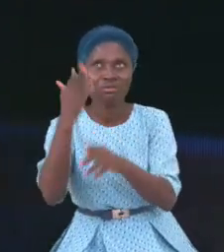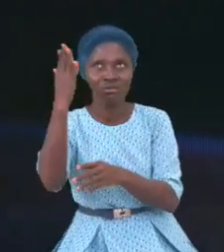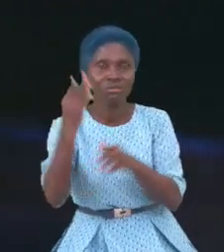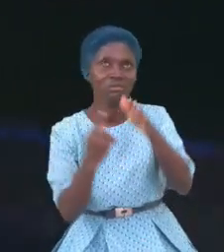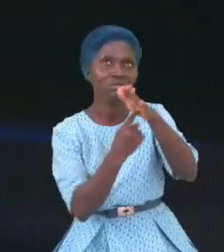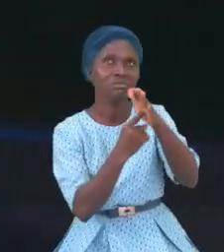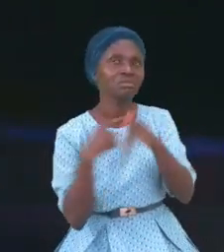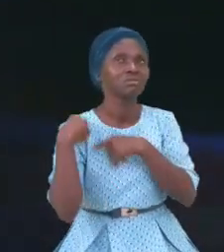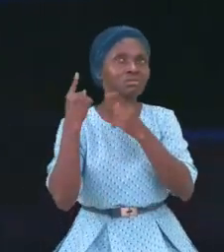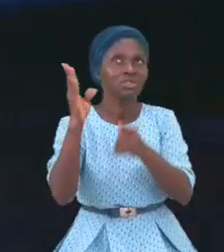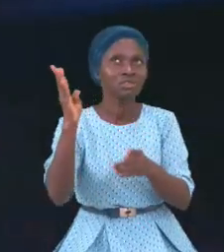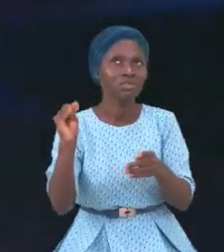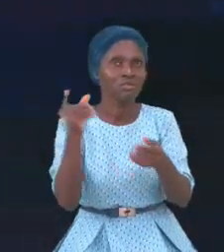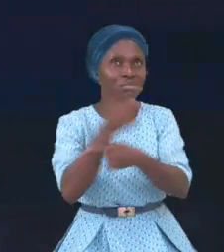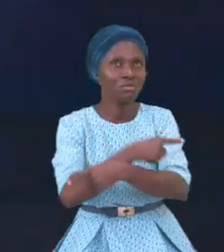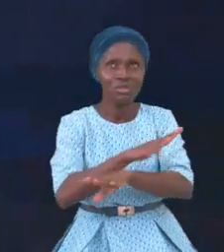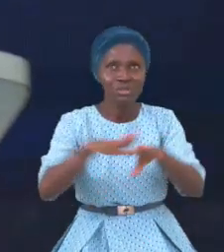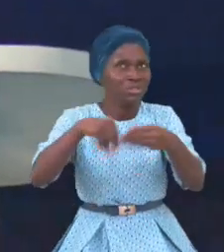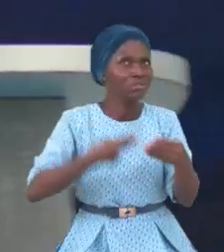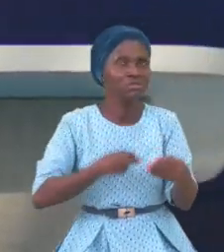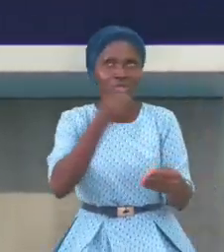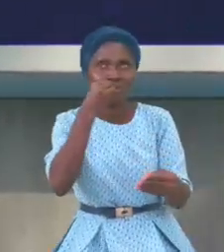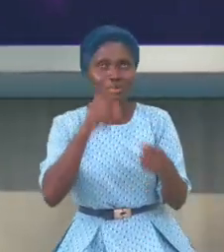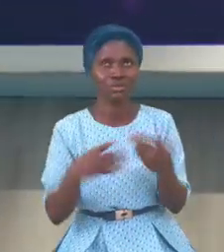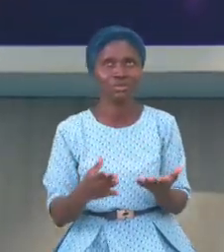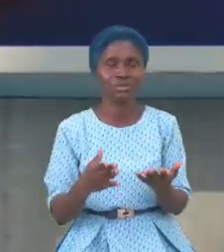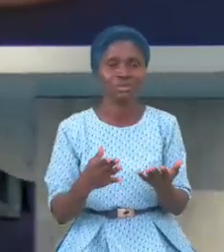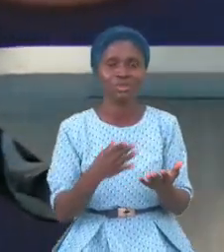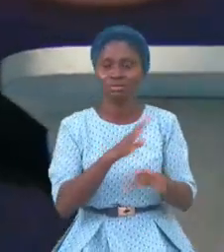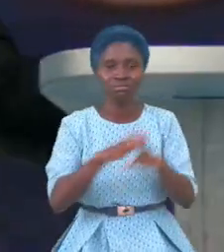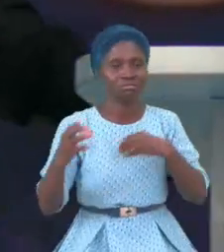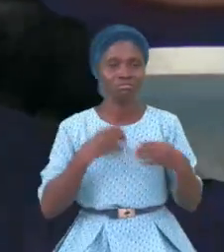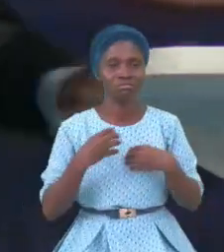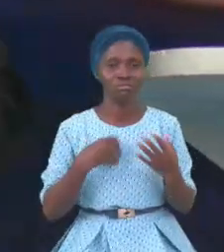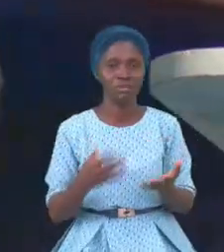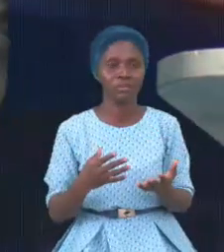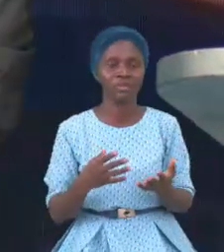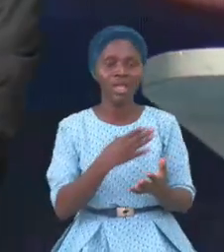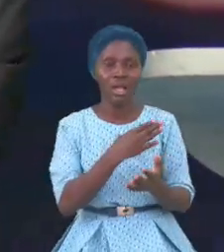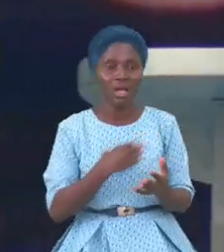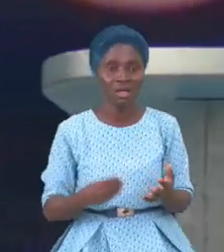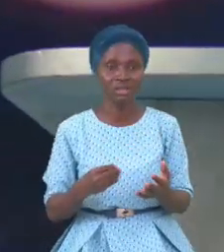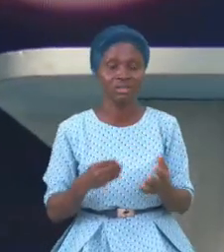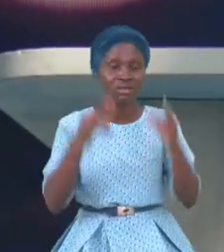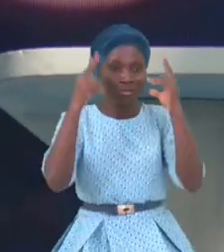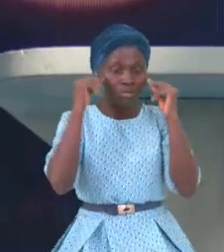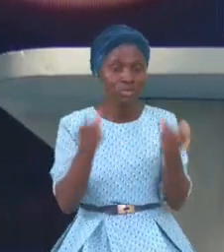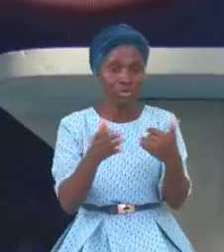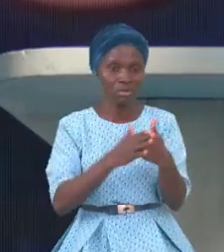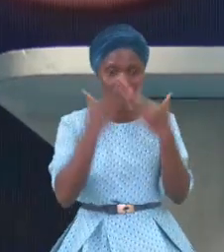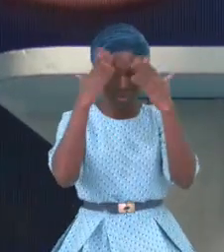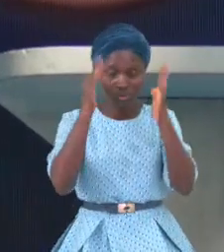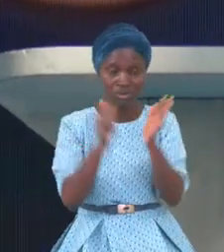we're coming back. He didn't know that the children of Israel had gone to worship idol. He didn't didn't know when they were dancing and singing.